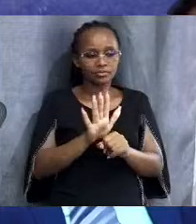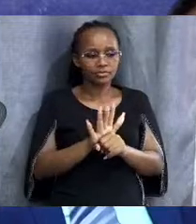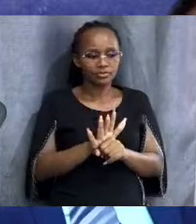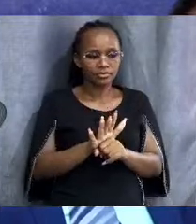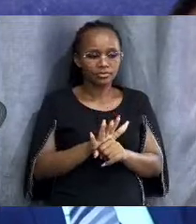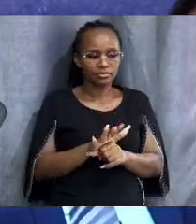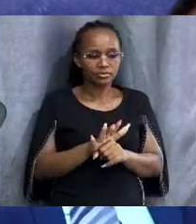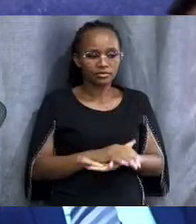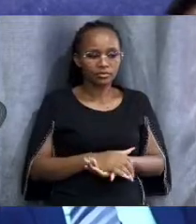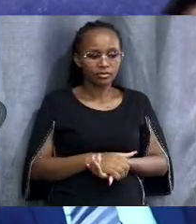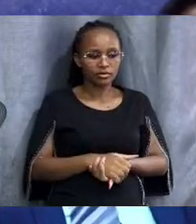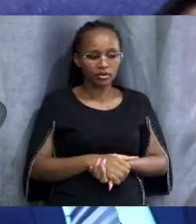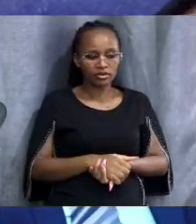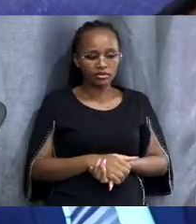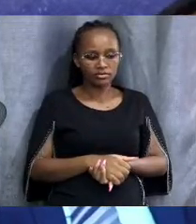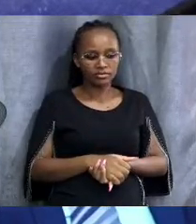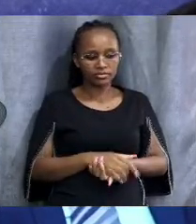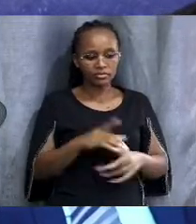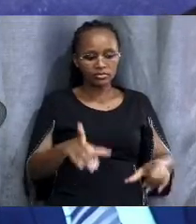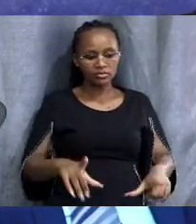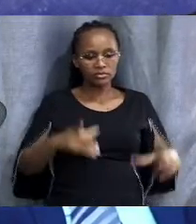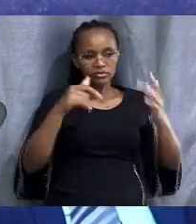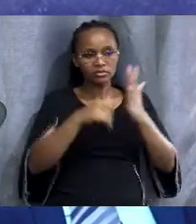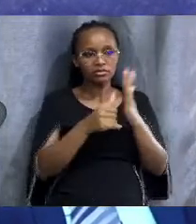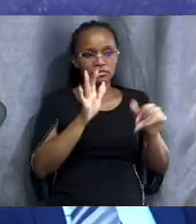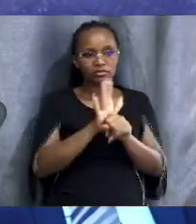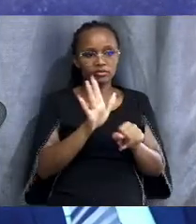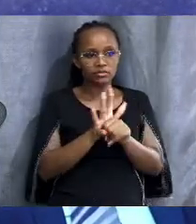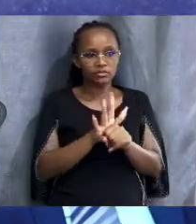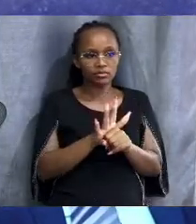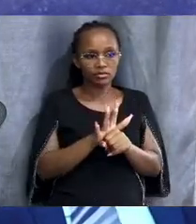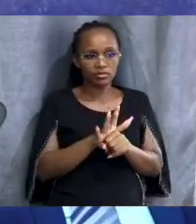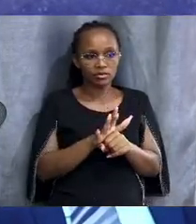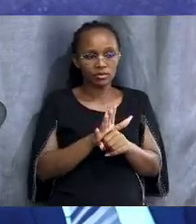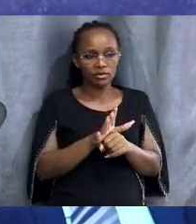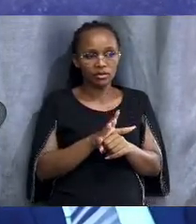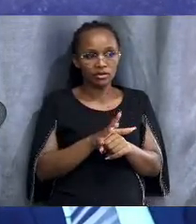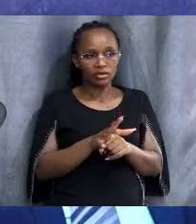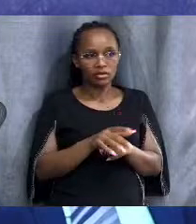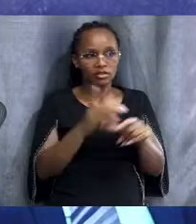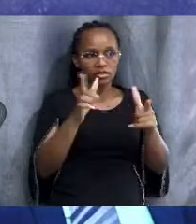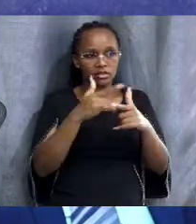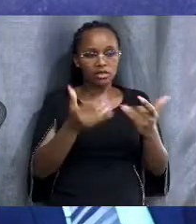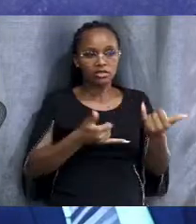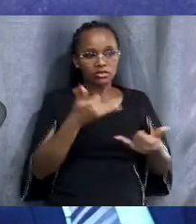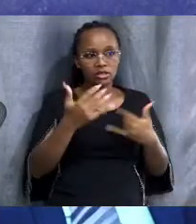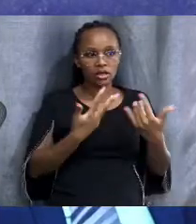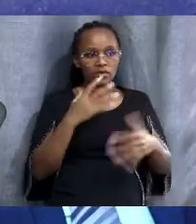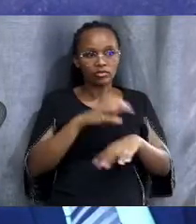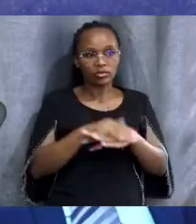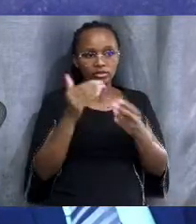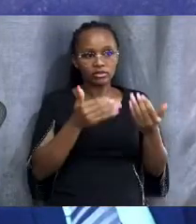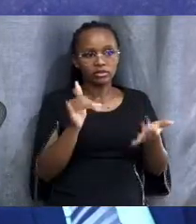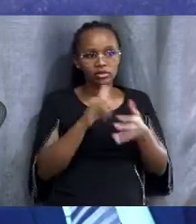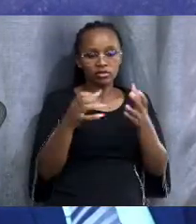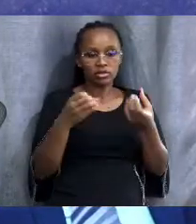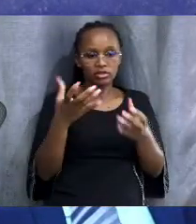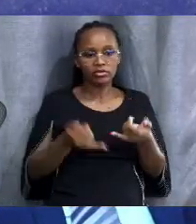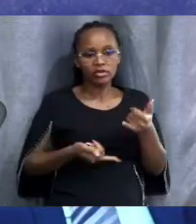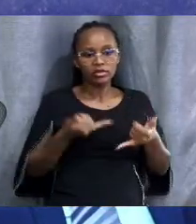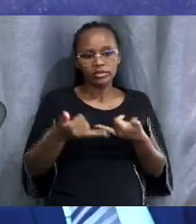it? Muturire no korowe murito muno, muno, muno. Na no wage gikeno, na ne oireshia na shire hagikeno.